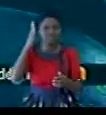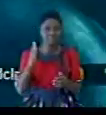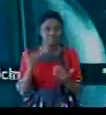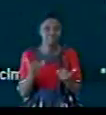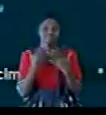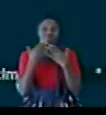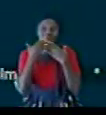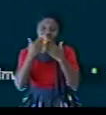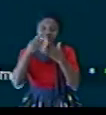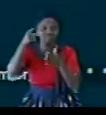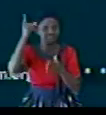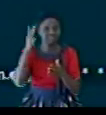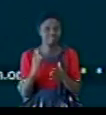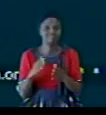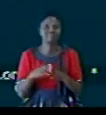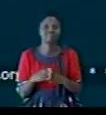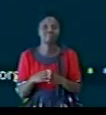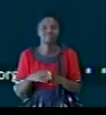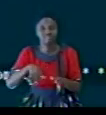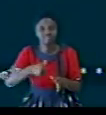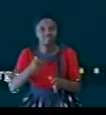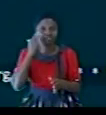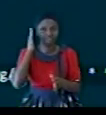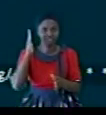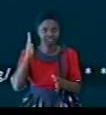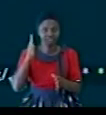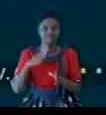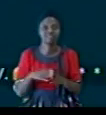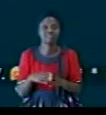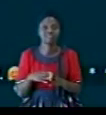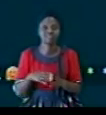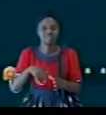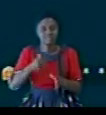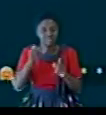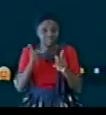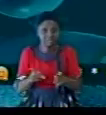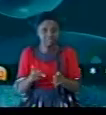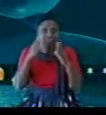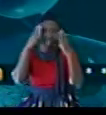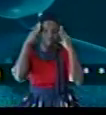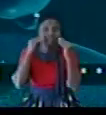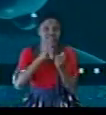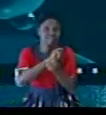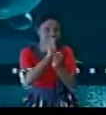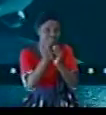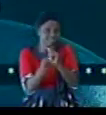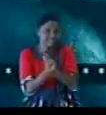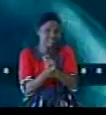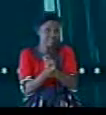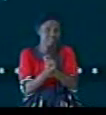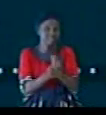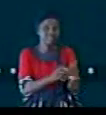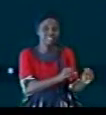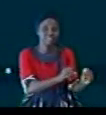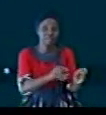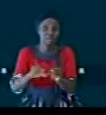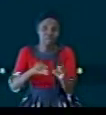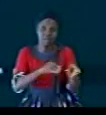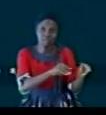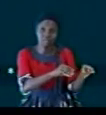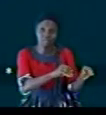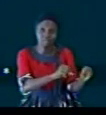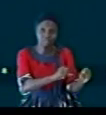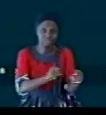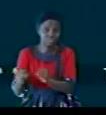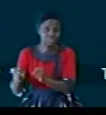O. Adiku also experienced change, transformation, a change of life, and